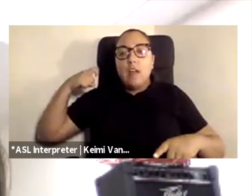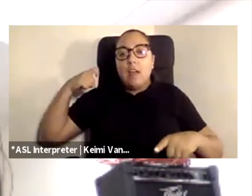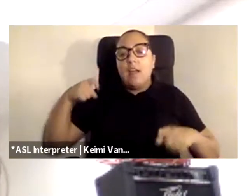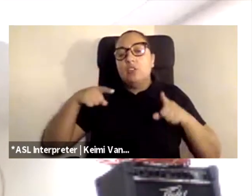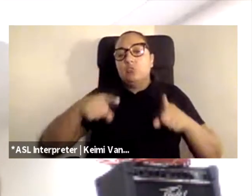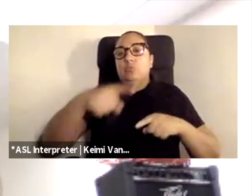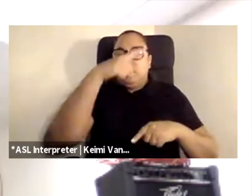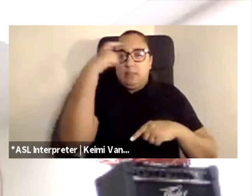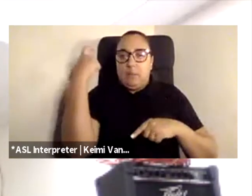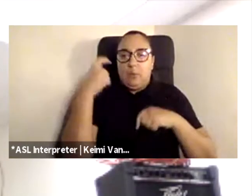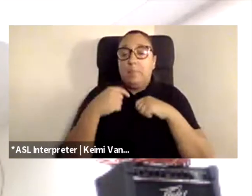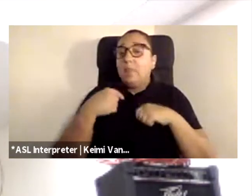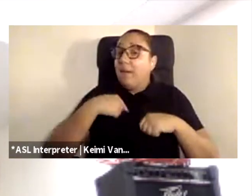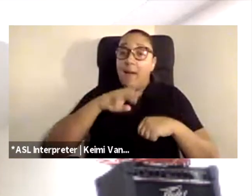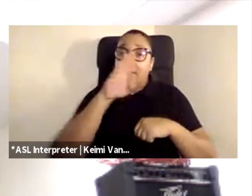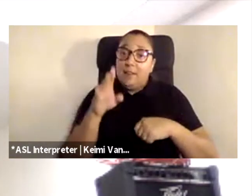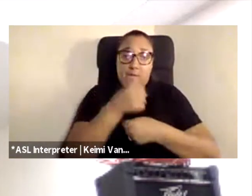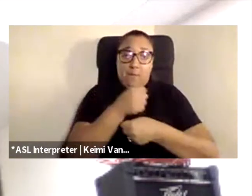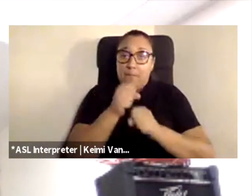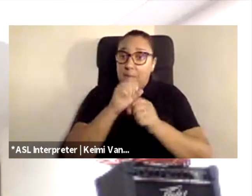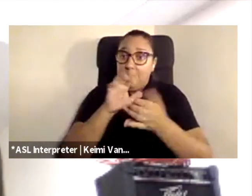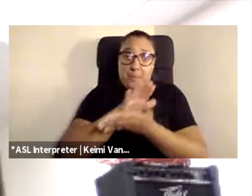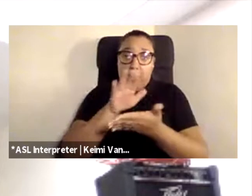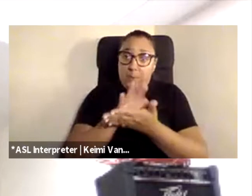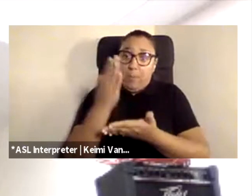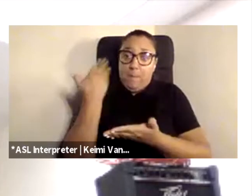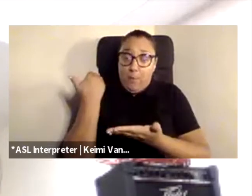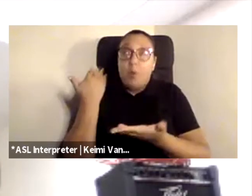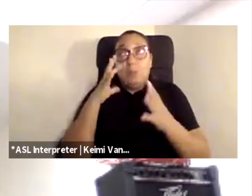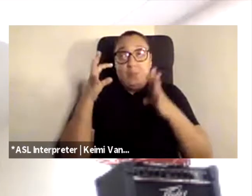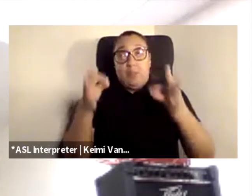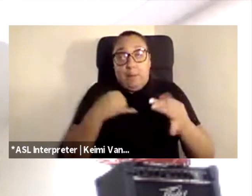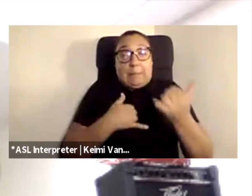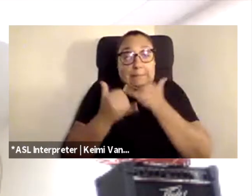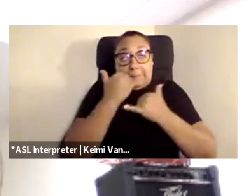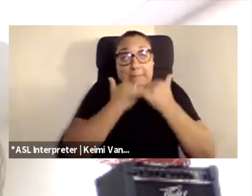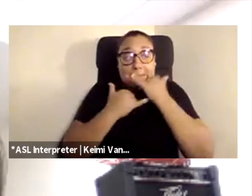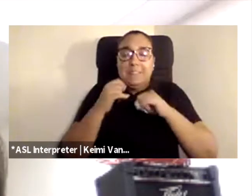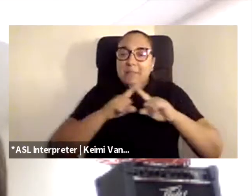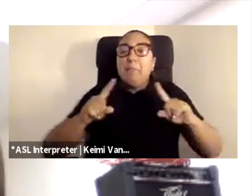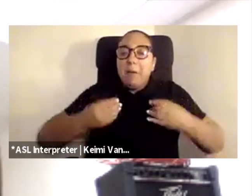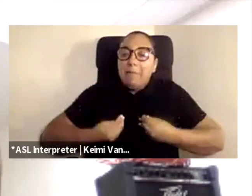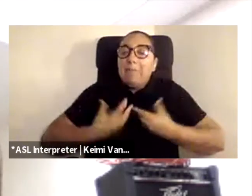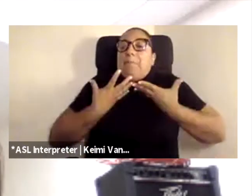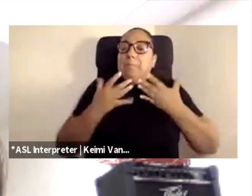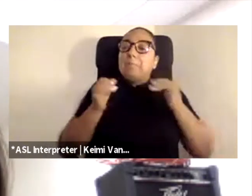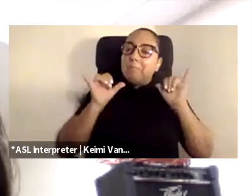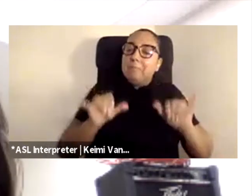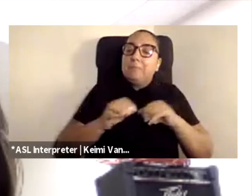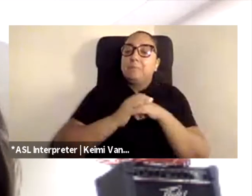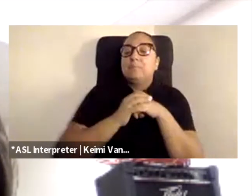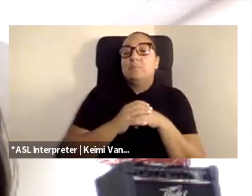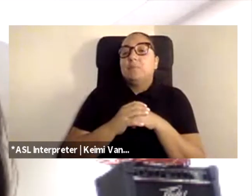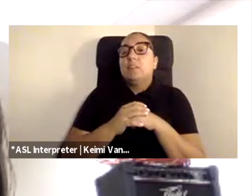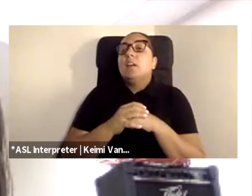I'd never made paper before, so mistakes were aplenty, but they were joyful. I practiced creating